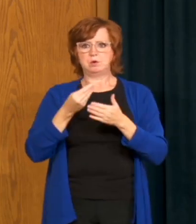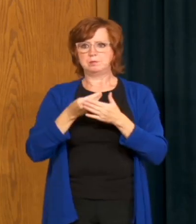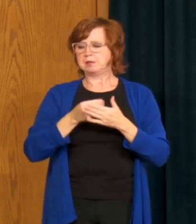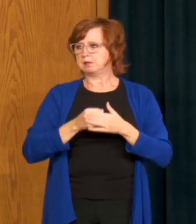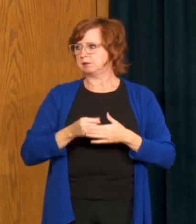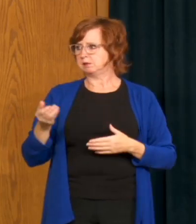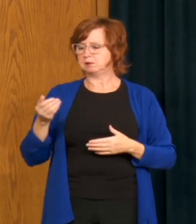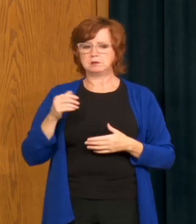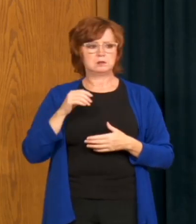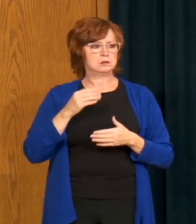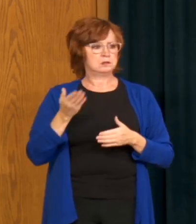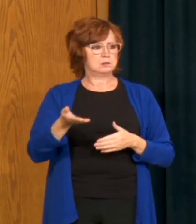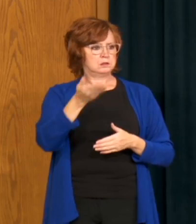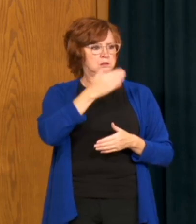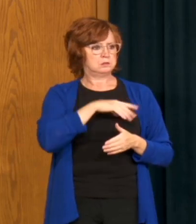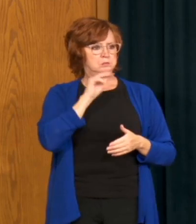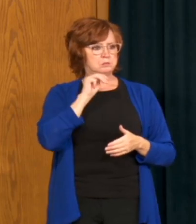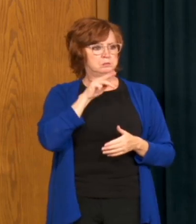Go to Murray.